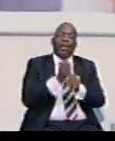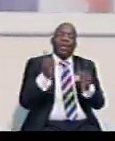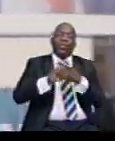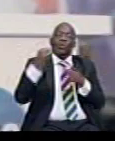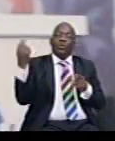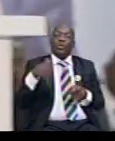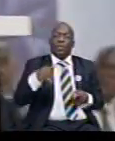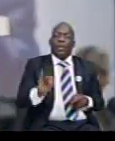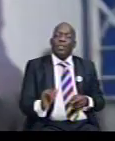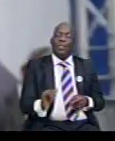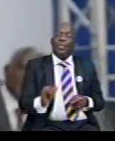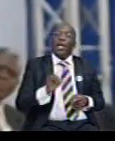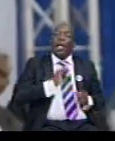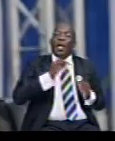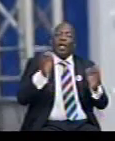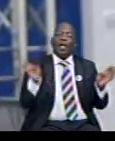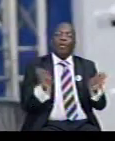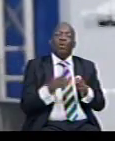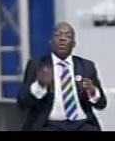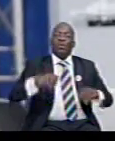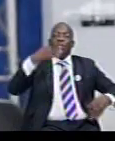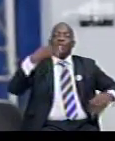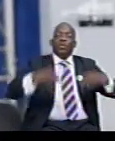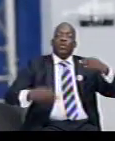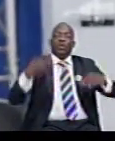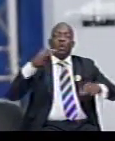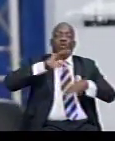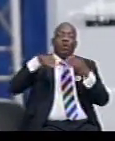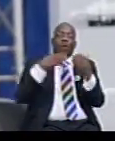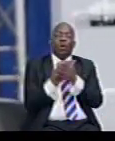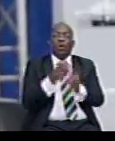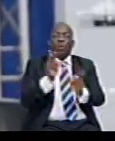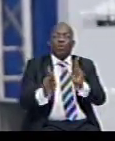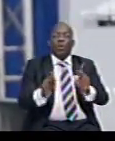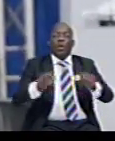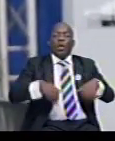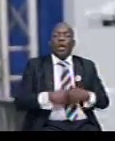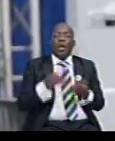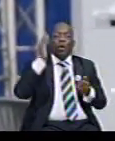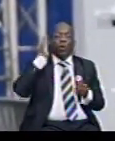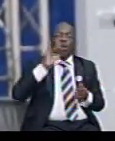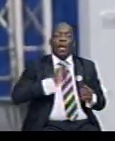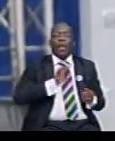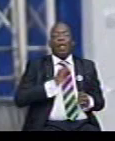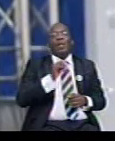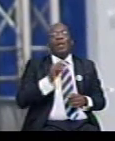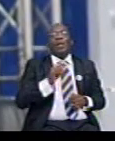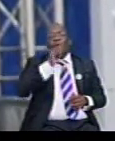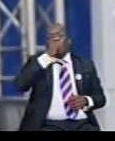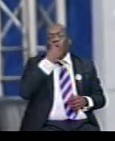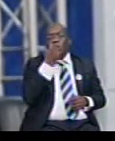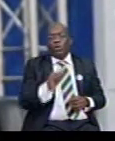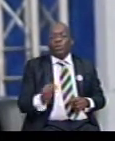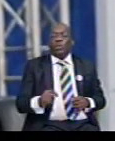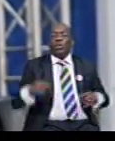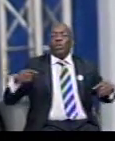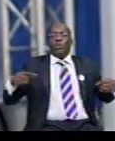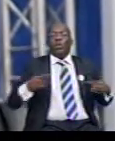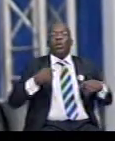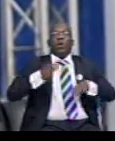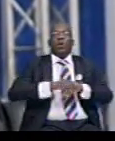all people, where, how can I bear the pain? And so right on the cross